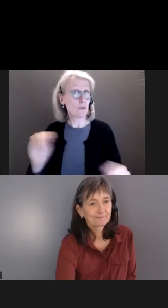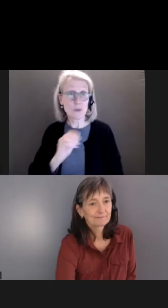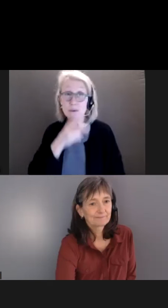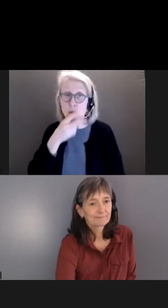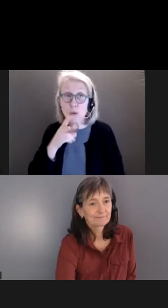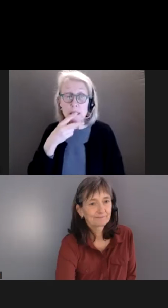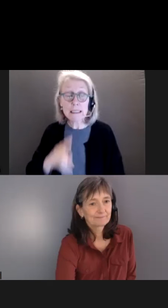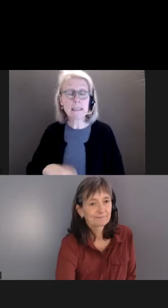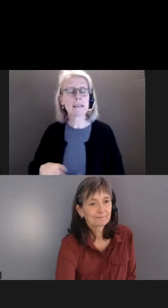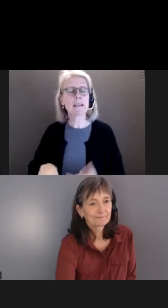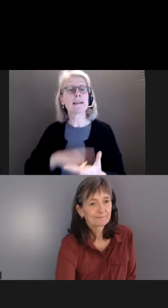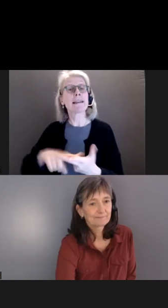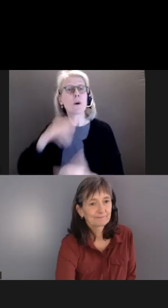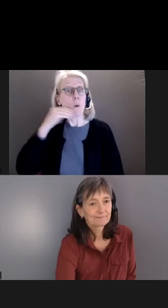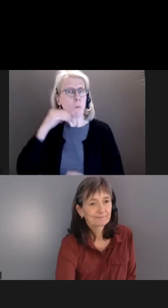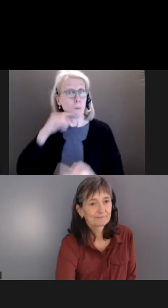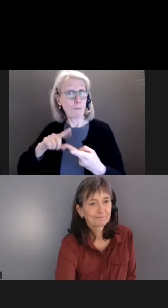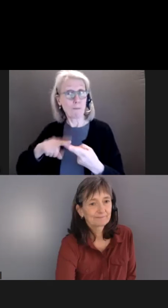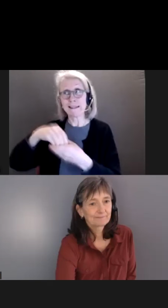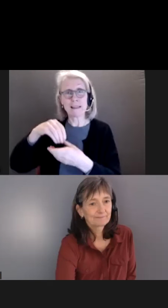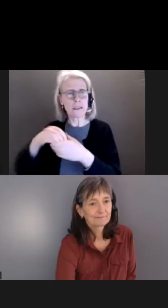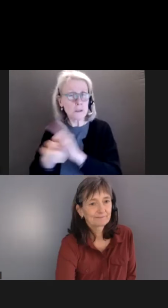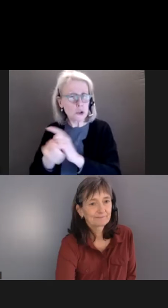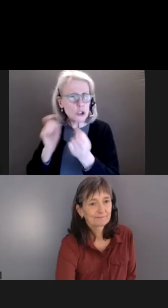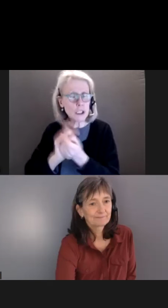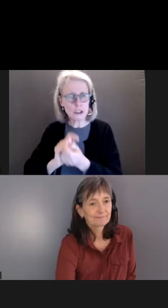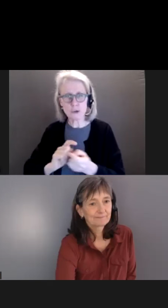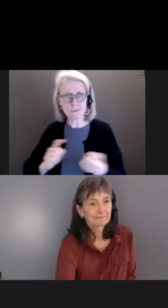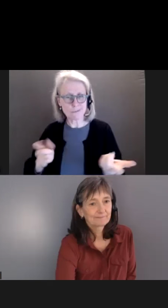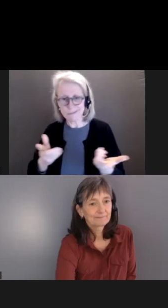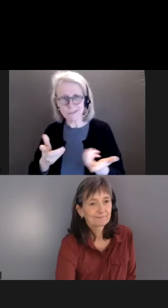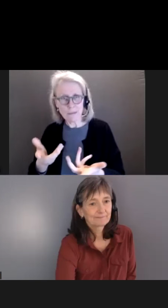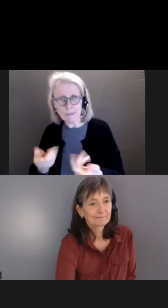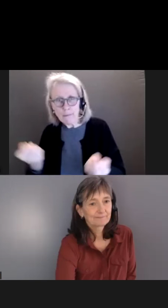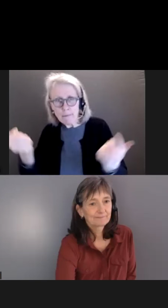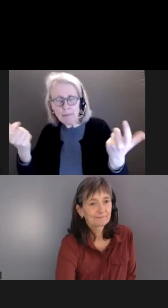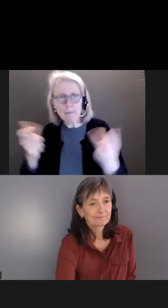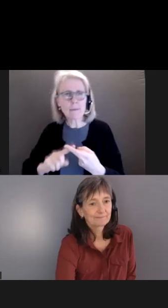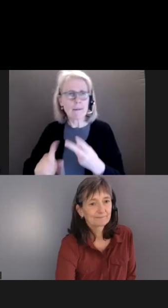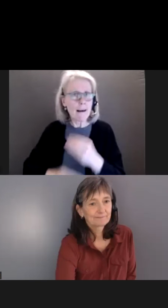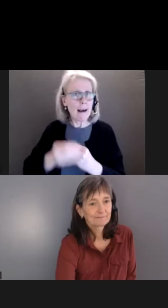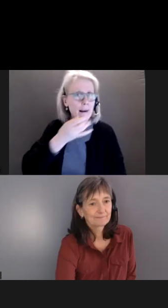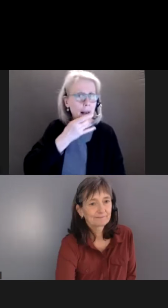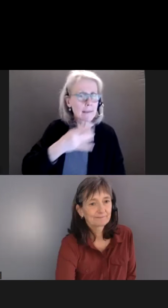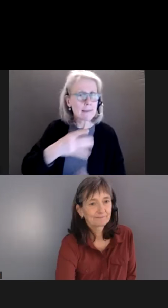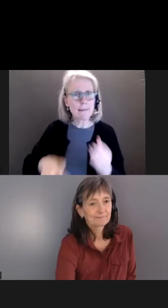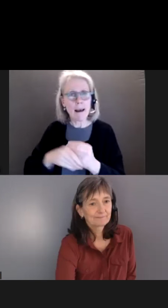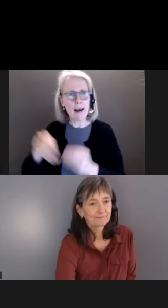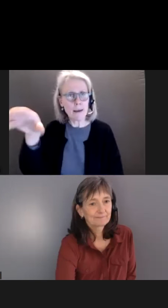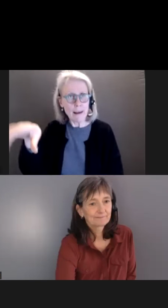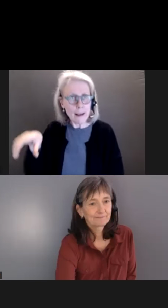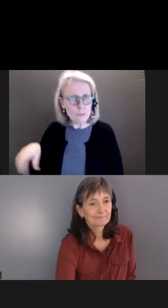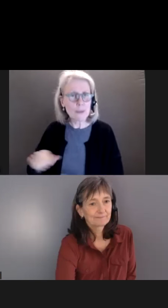environmental changes include home modifications that reduce fall hazards, such as lighting, handrails, and surfaces that prevent